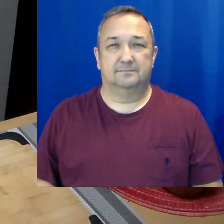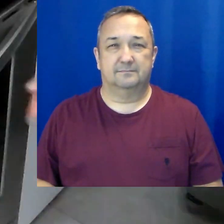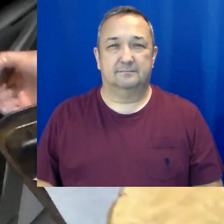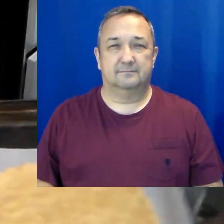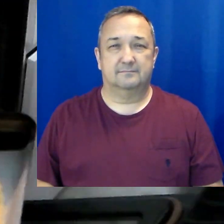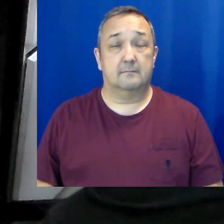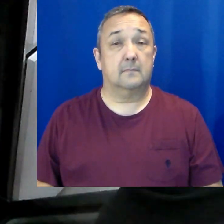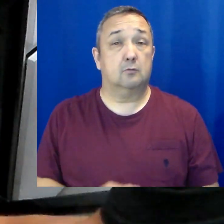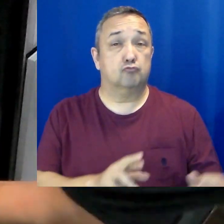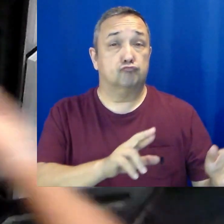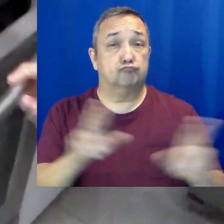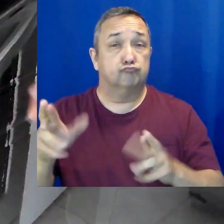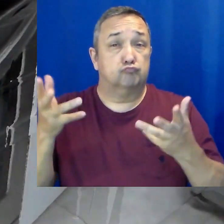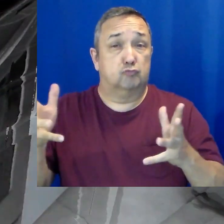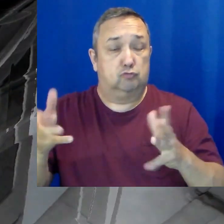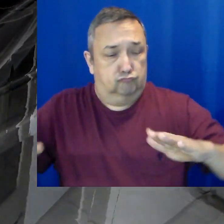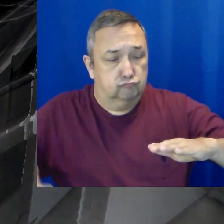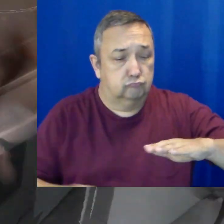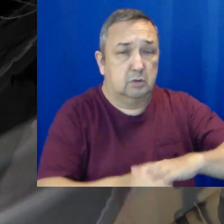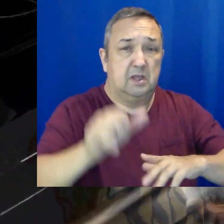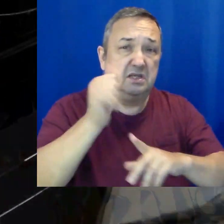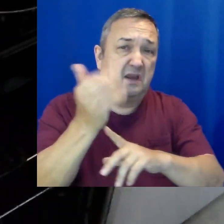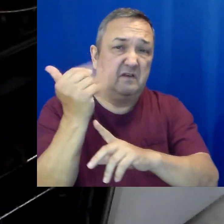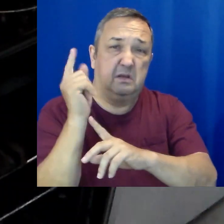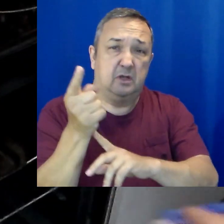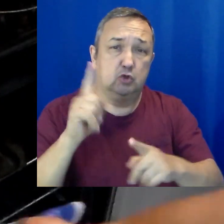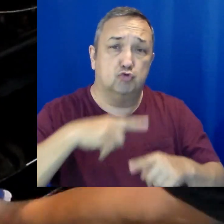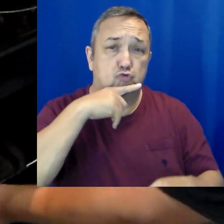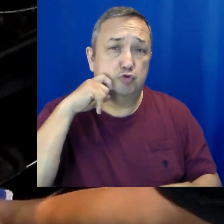And when it's ready, put it in the oven for about 10 or 15 minutes until it's dry.